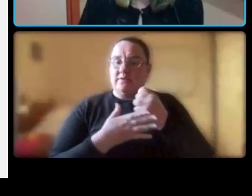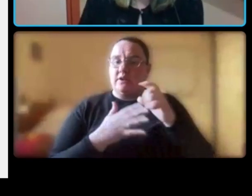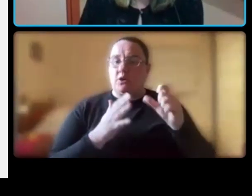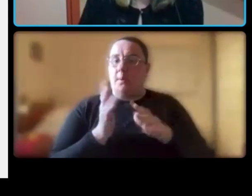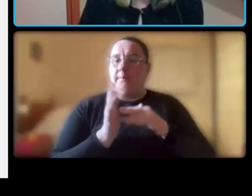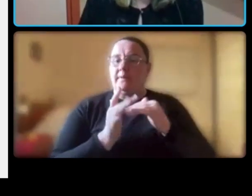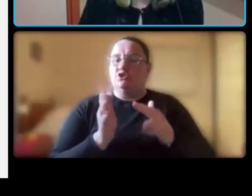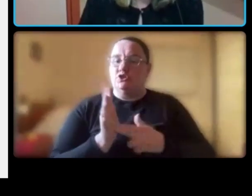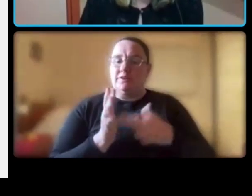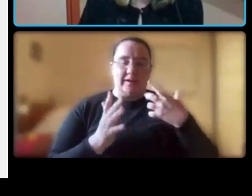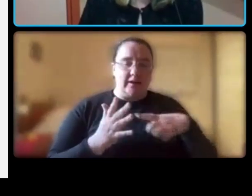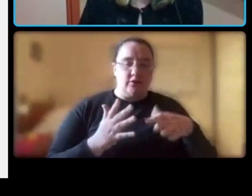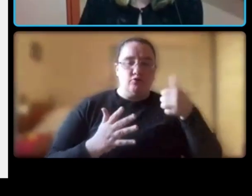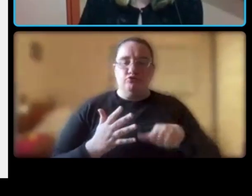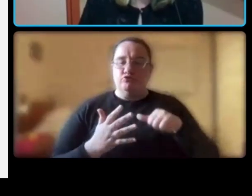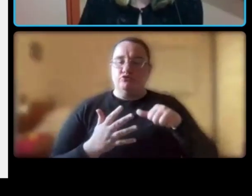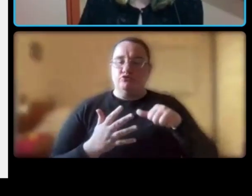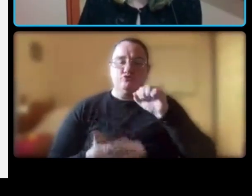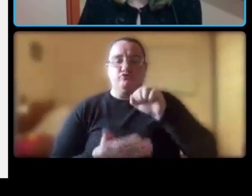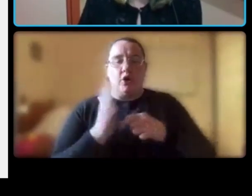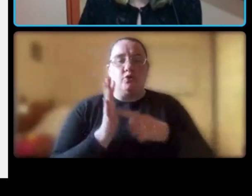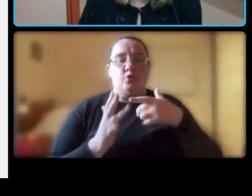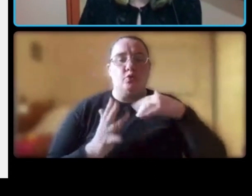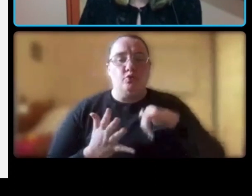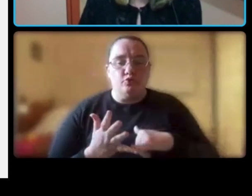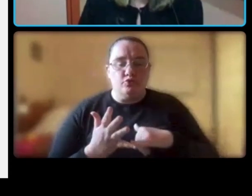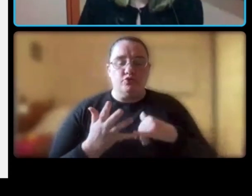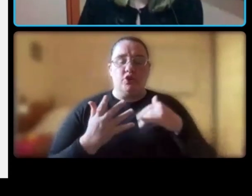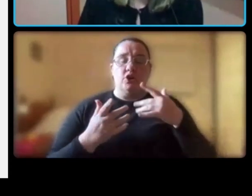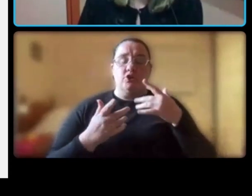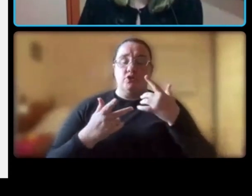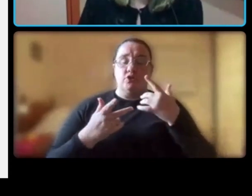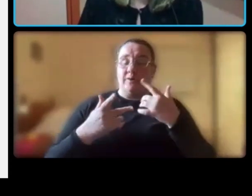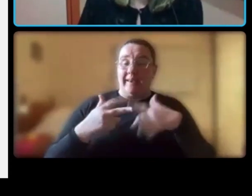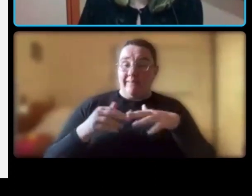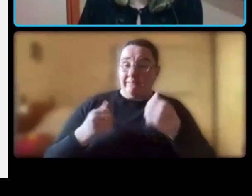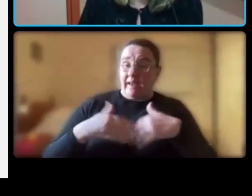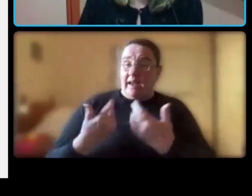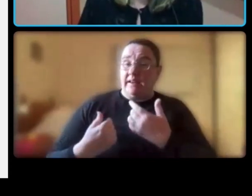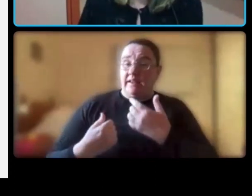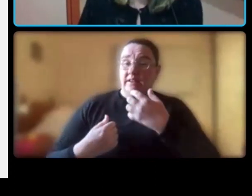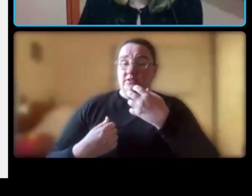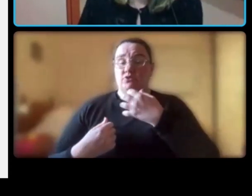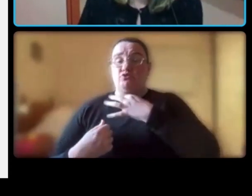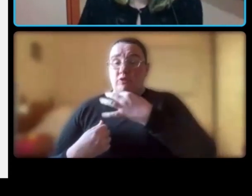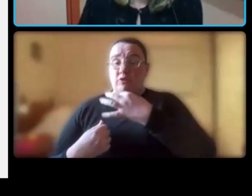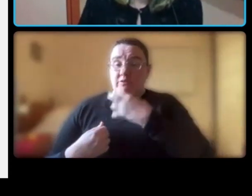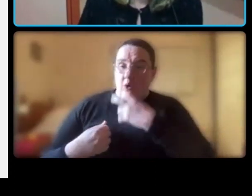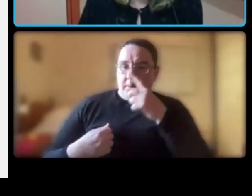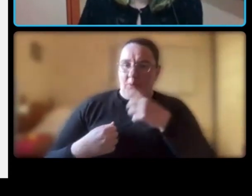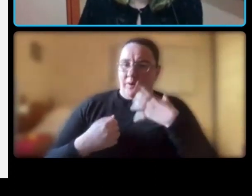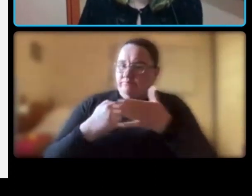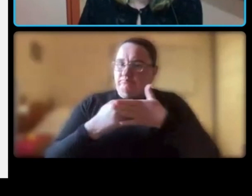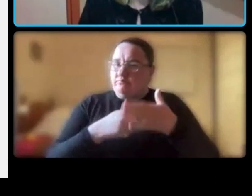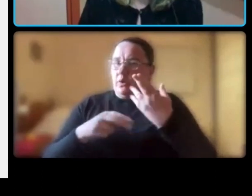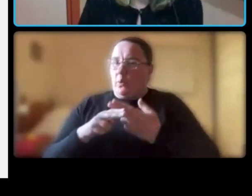tools available so that risks to older people can be addressed immediately. And some of the key features of the new Act that will help